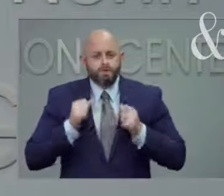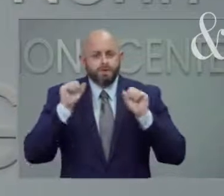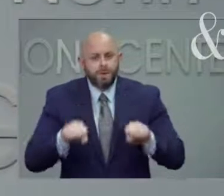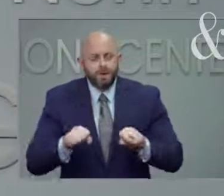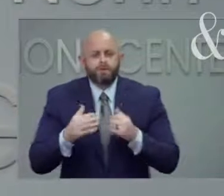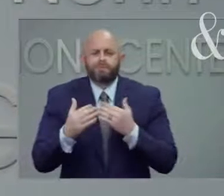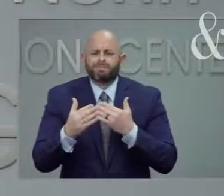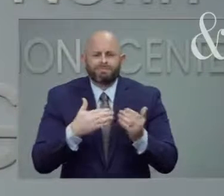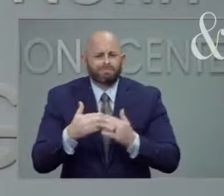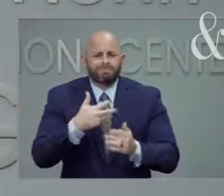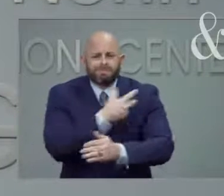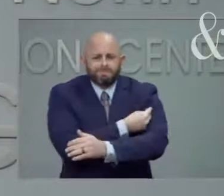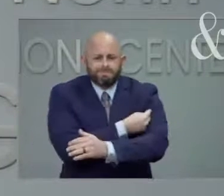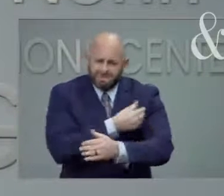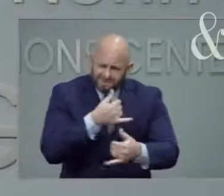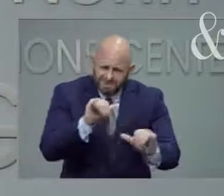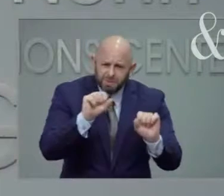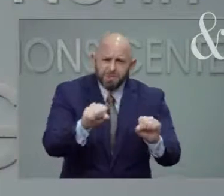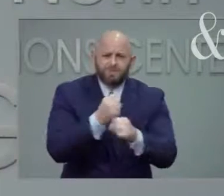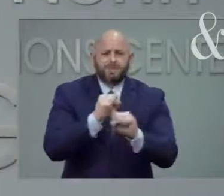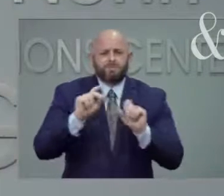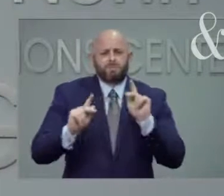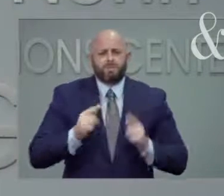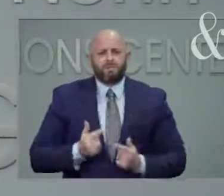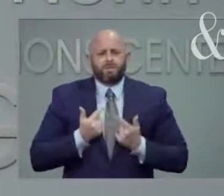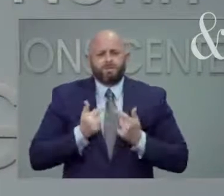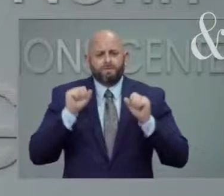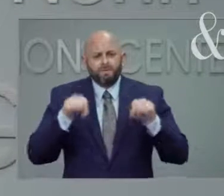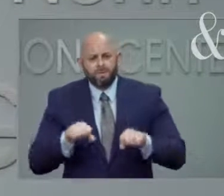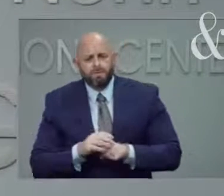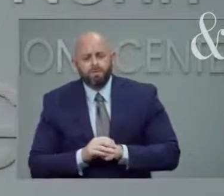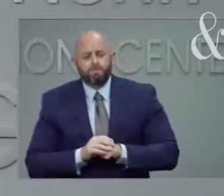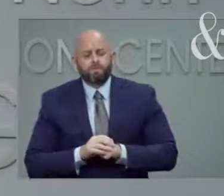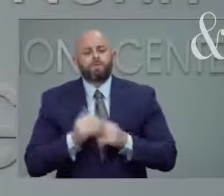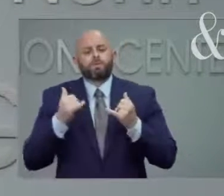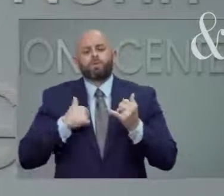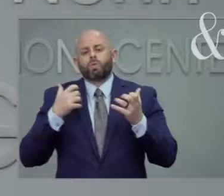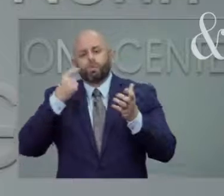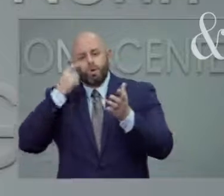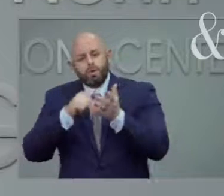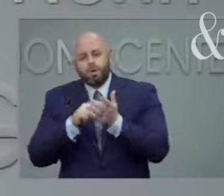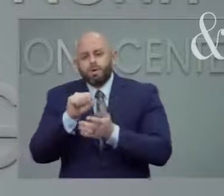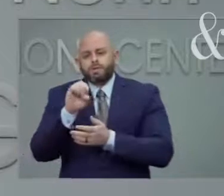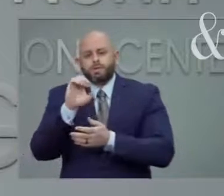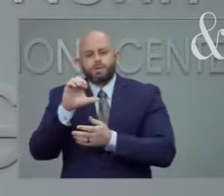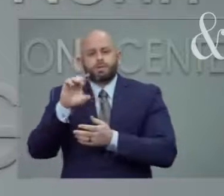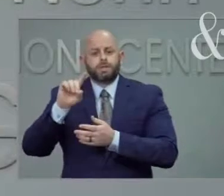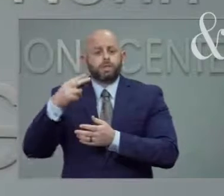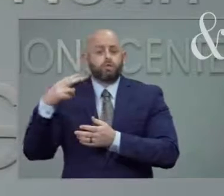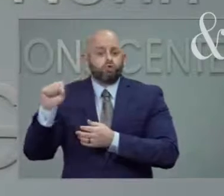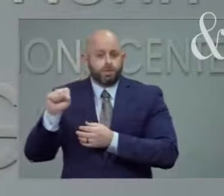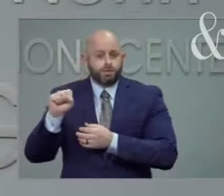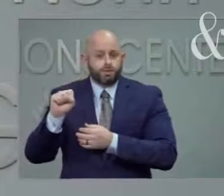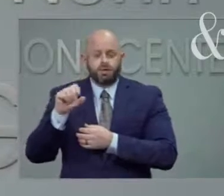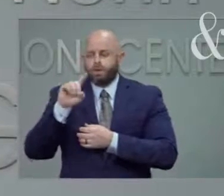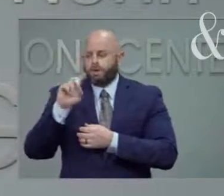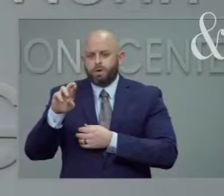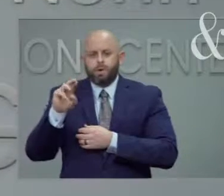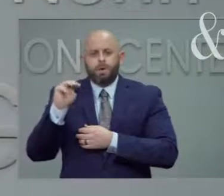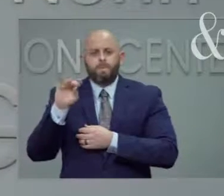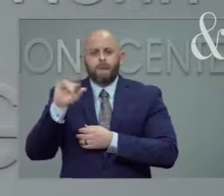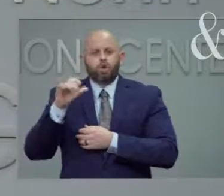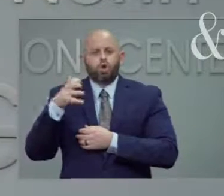us turn the corner on this pandemic. I now want to recognize our Secretary of the Department of Health and Human Services, Dr. Mandy